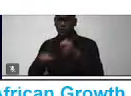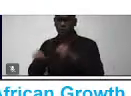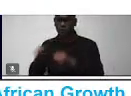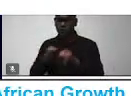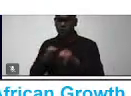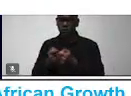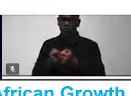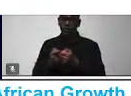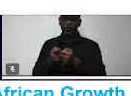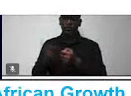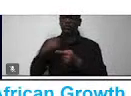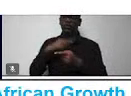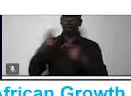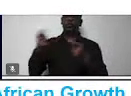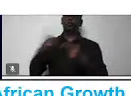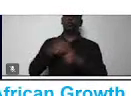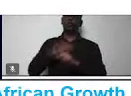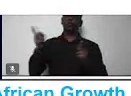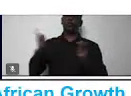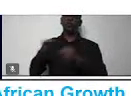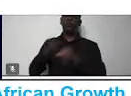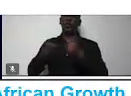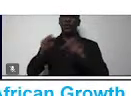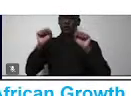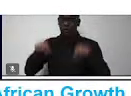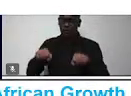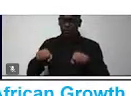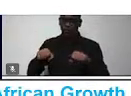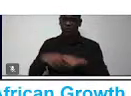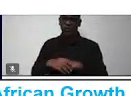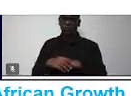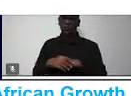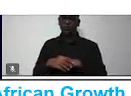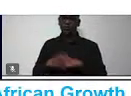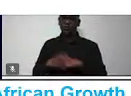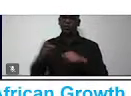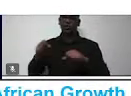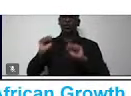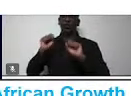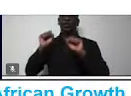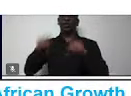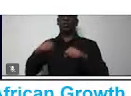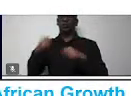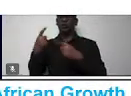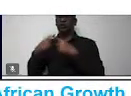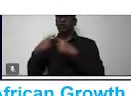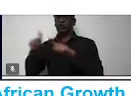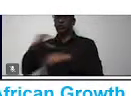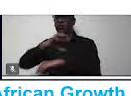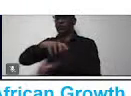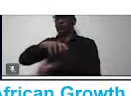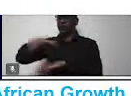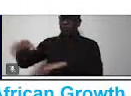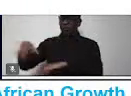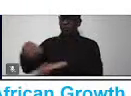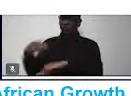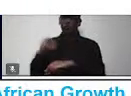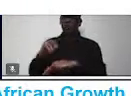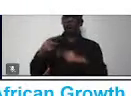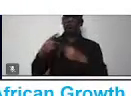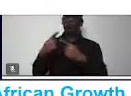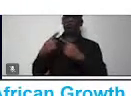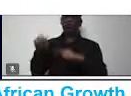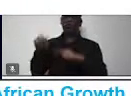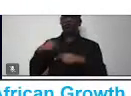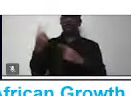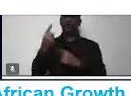trade agreement. It is not an agreement that was negotiated between different states or parties. It is a United States piece